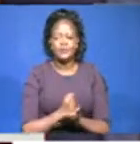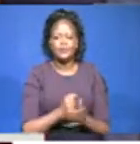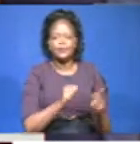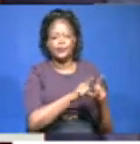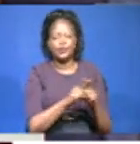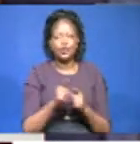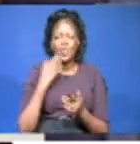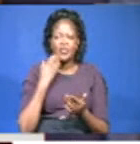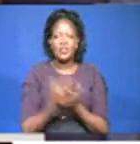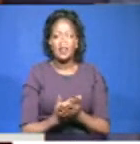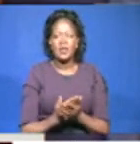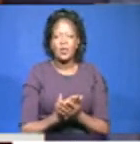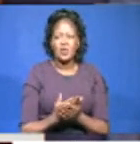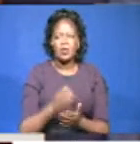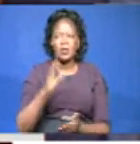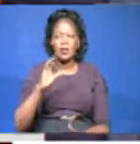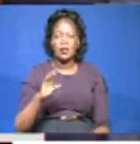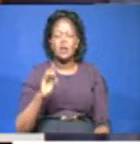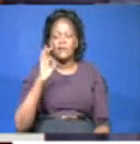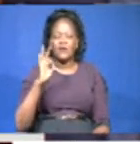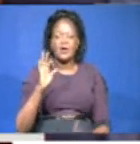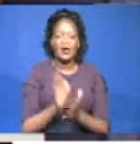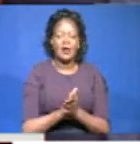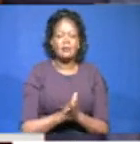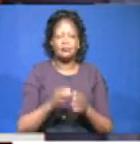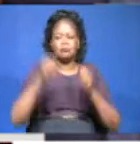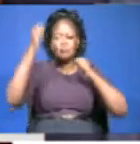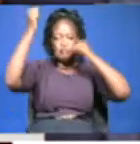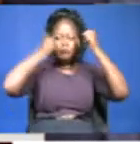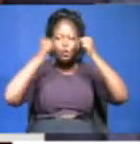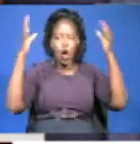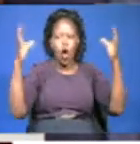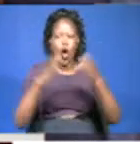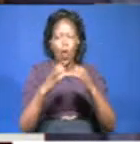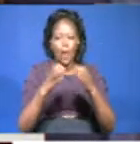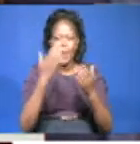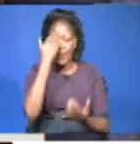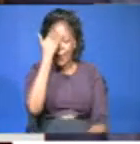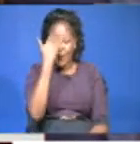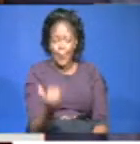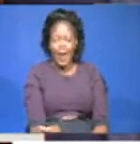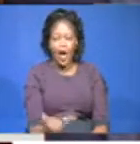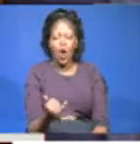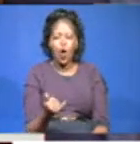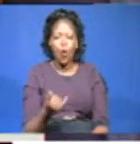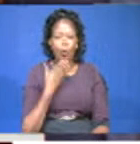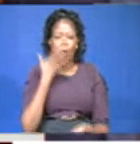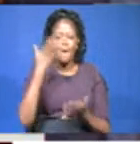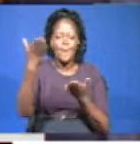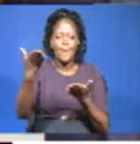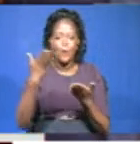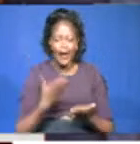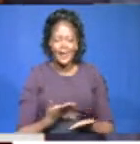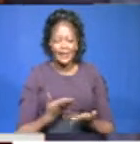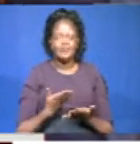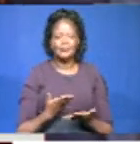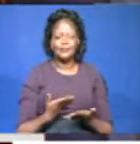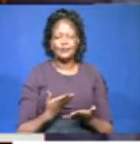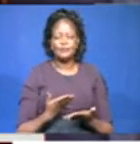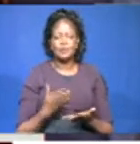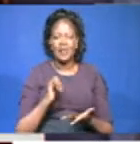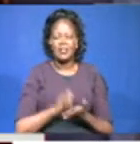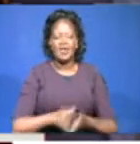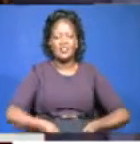the CDF and the entire KDF fraternity for their warm welcome and reception they have accorded to